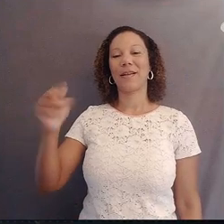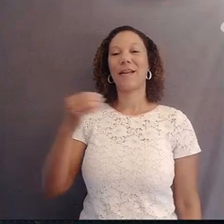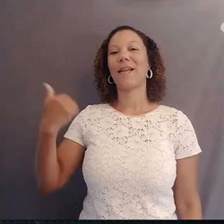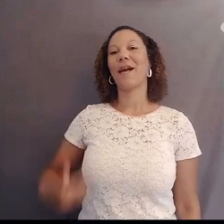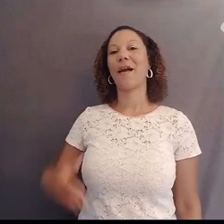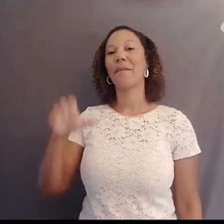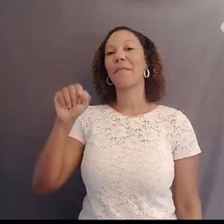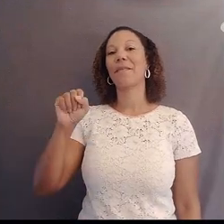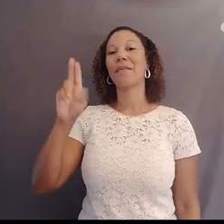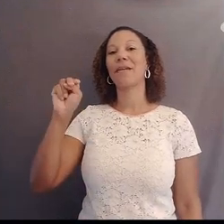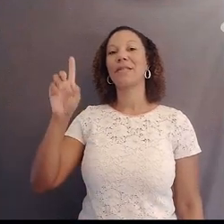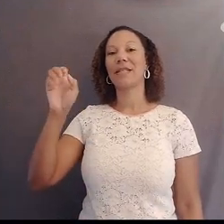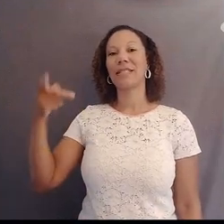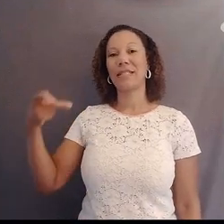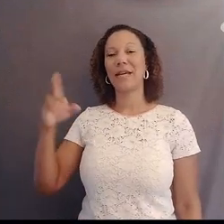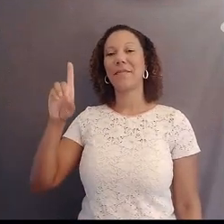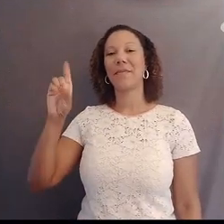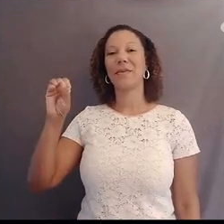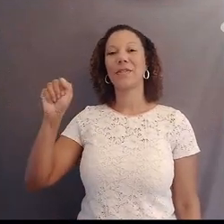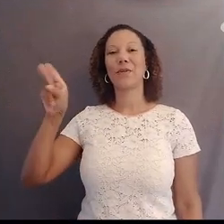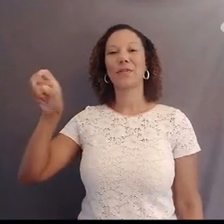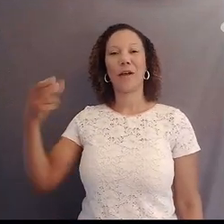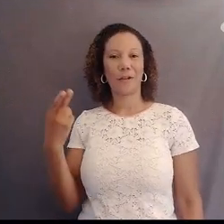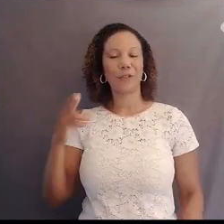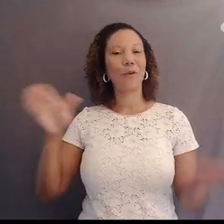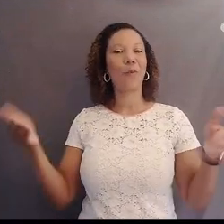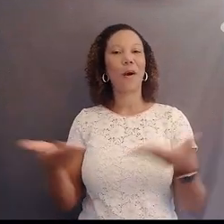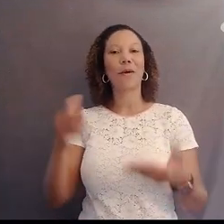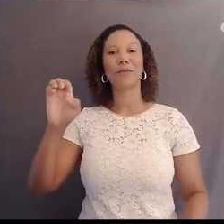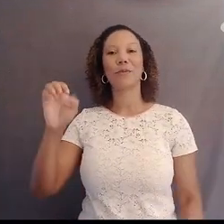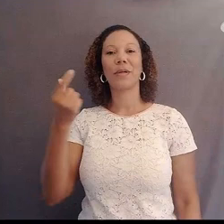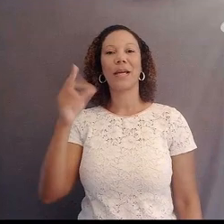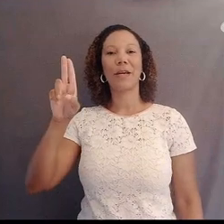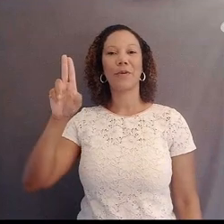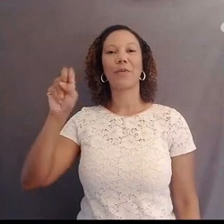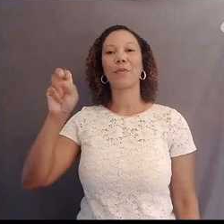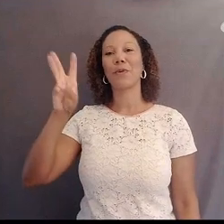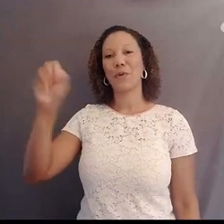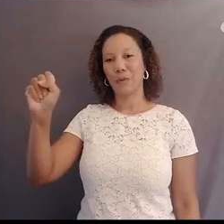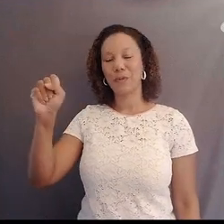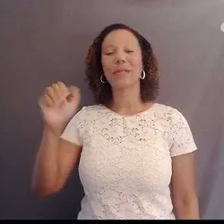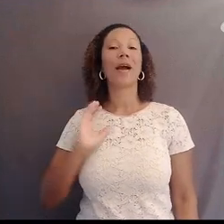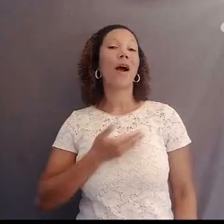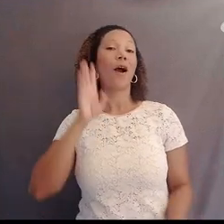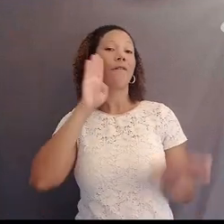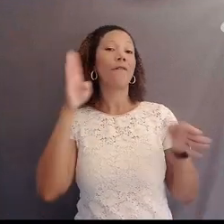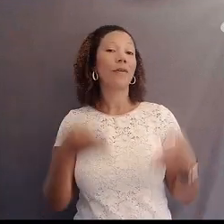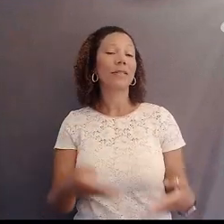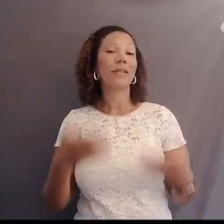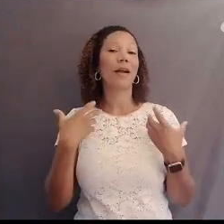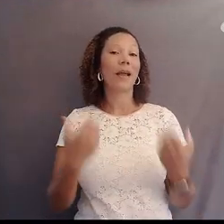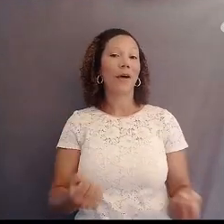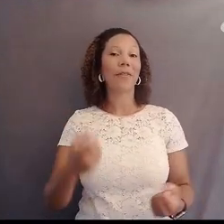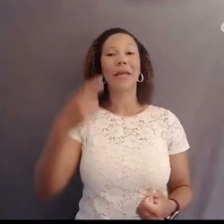of EGU News. Now, our focus here on EGU News is always going to be on healthy minds, healthy bodies, and healthy learning. And this